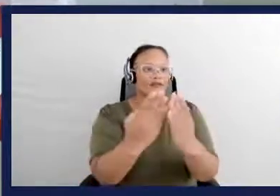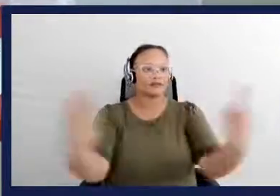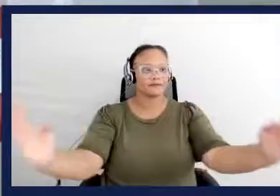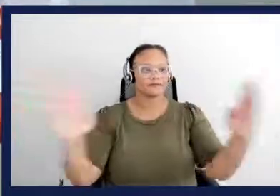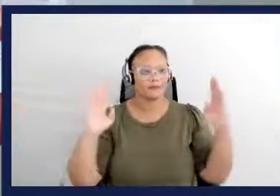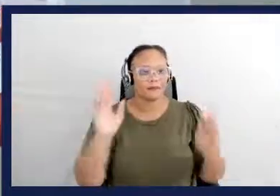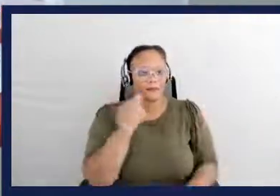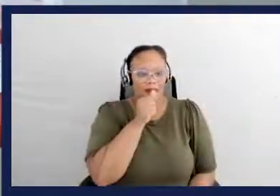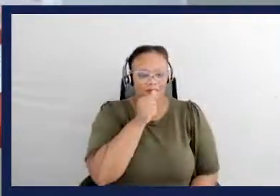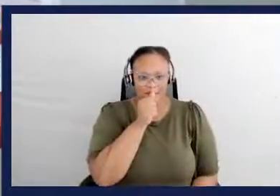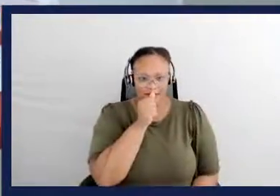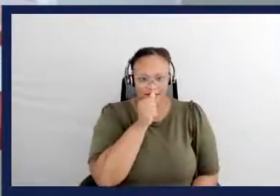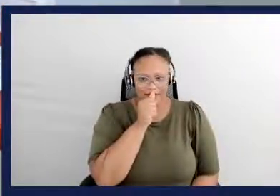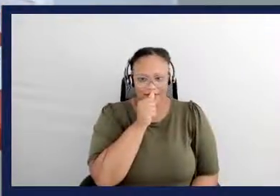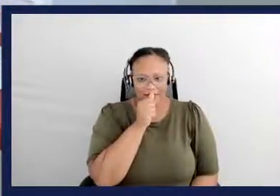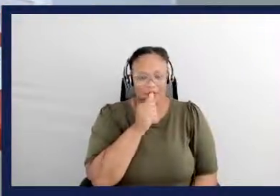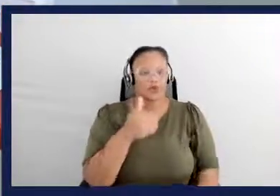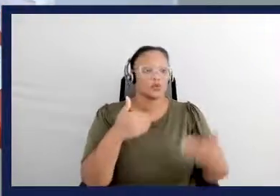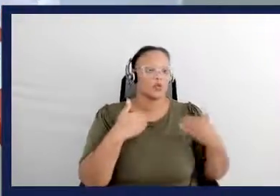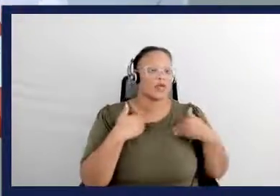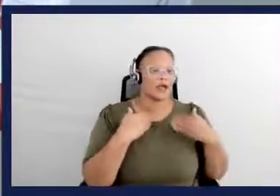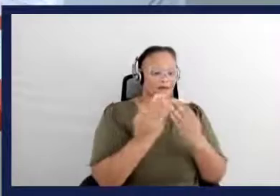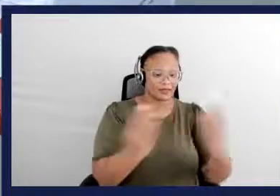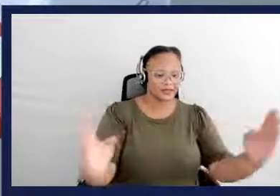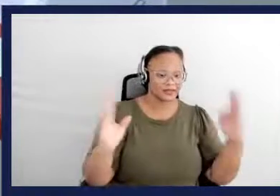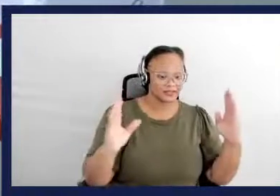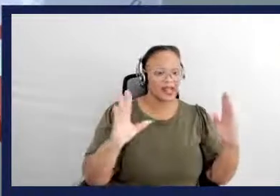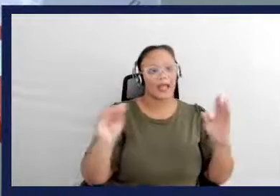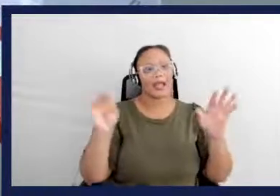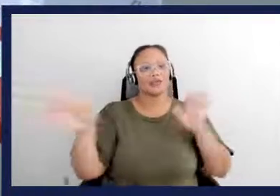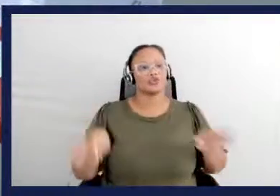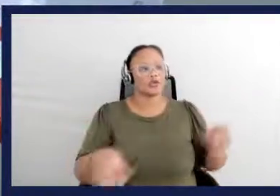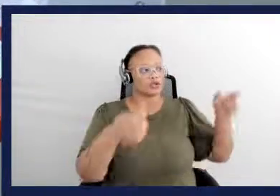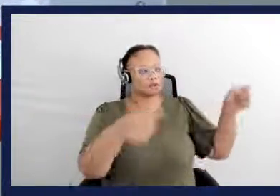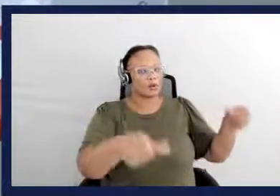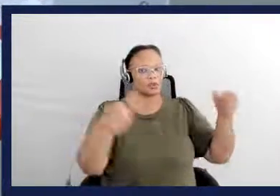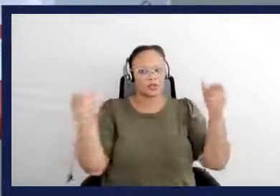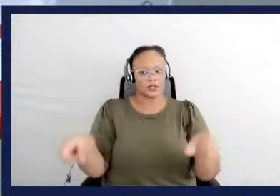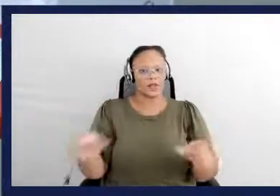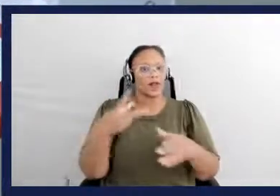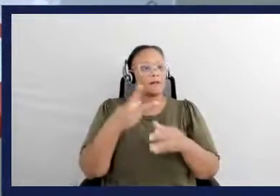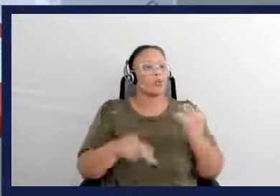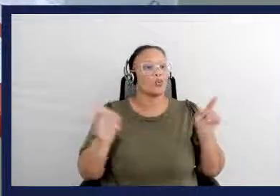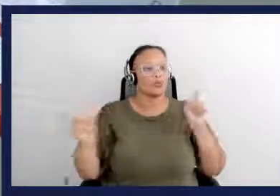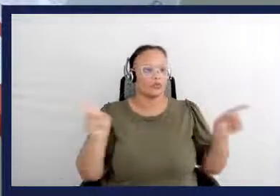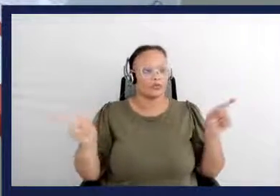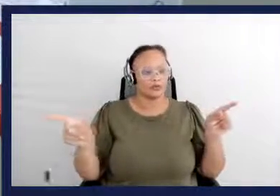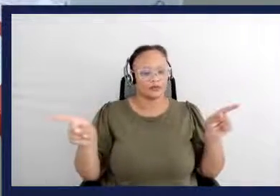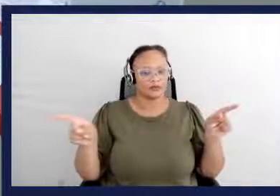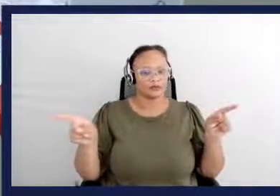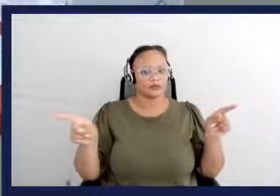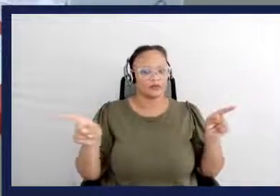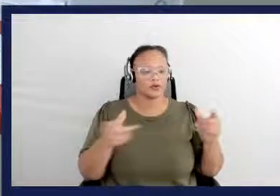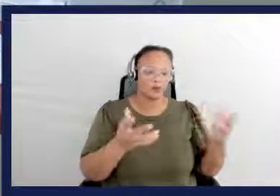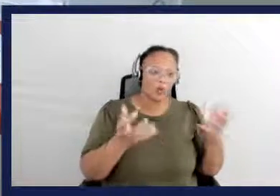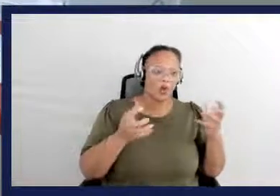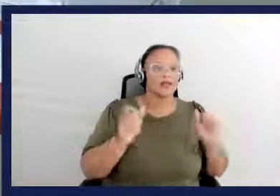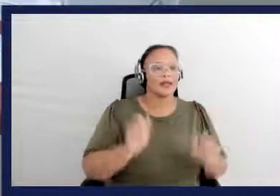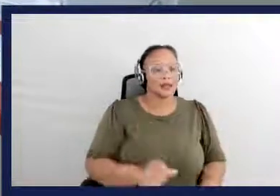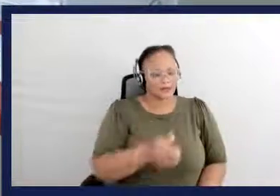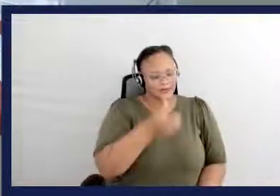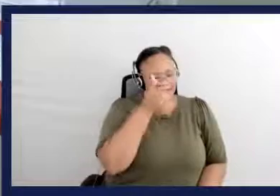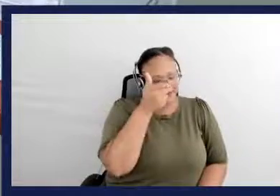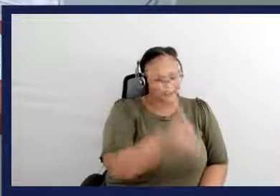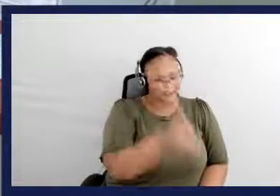the instructions that are available for the voter, so then they can, if they choose to, complete this ballot by themselves in